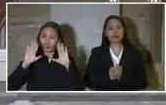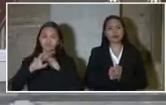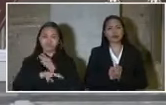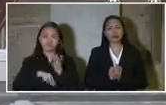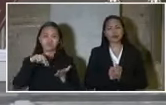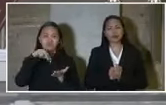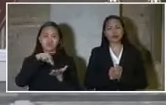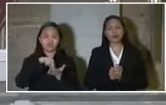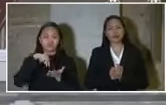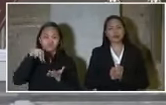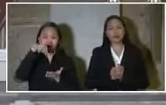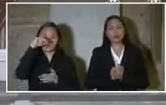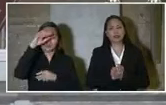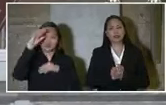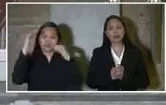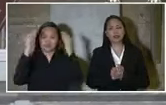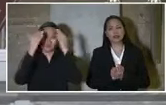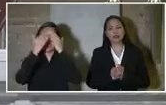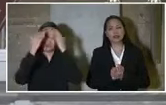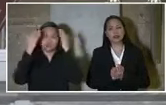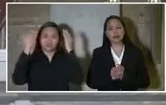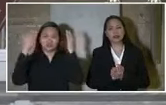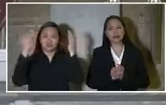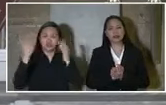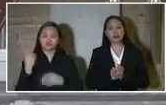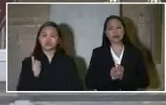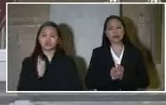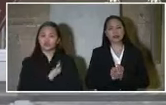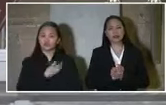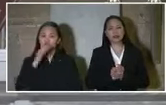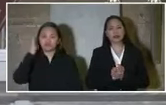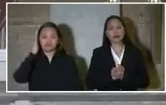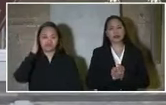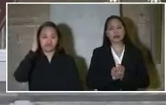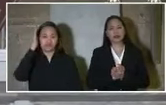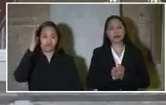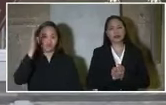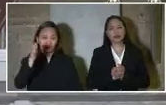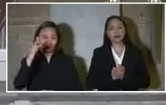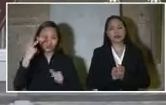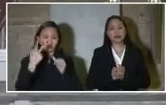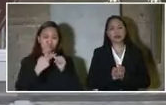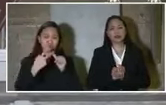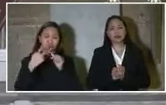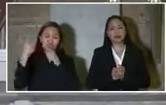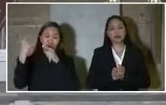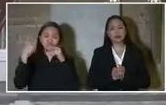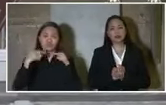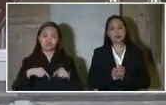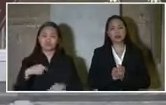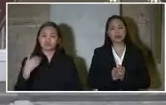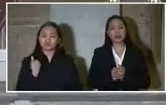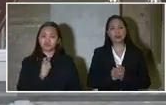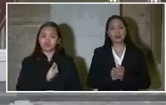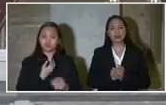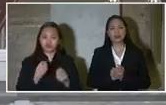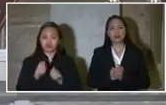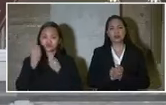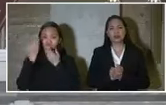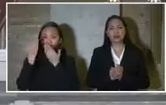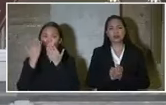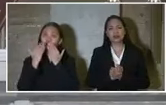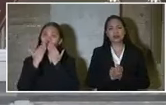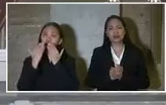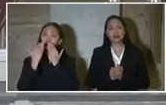resurrection and ascension into heaven, and as we look forward to his second coming, we offer you in